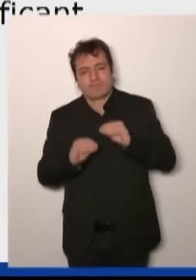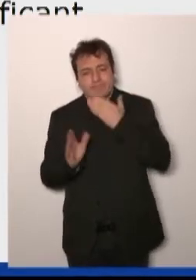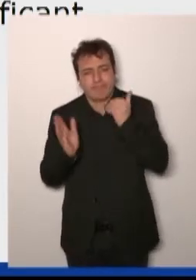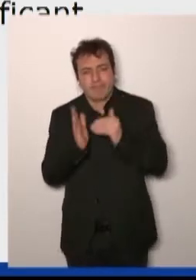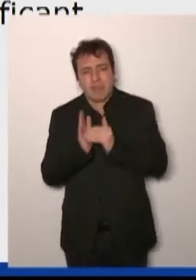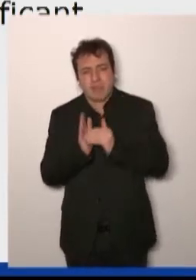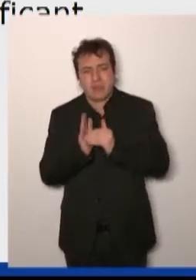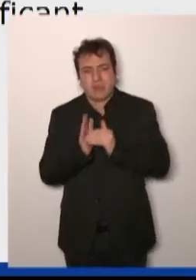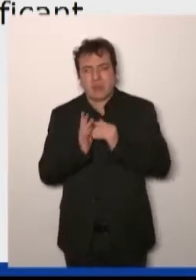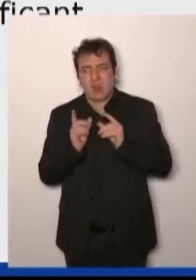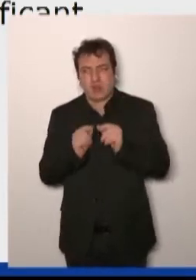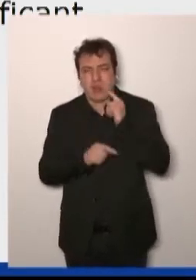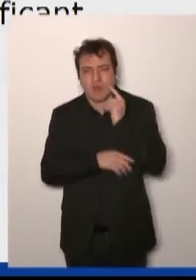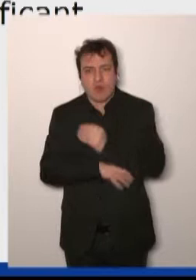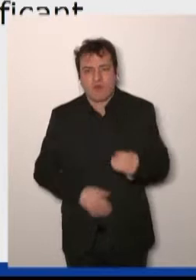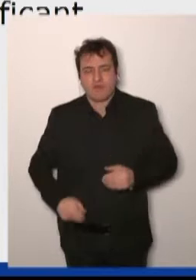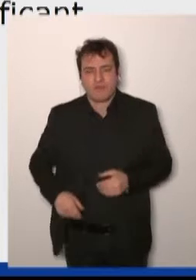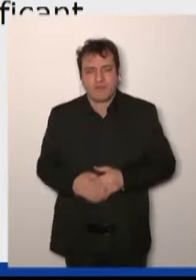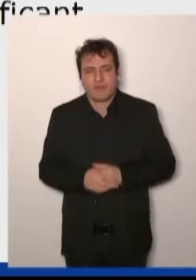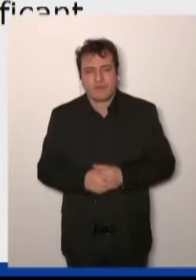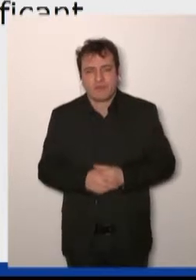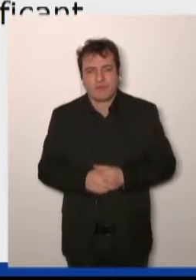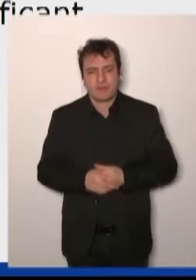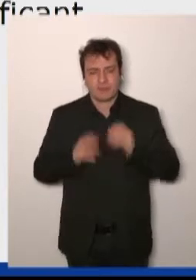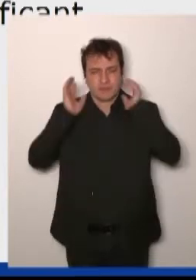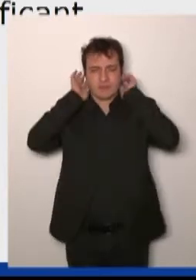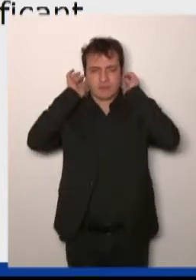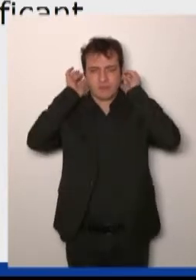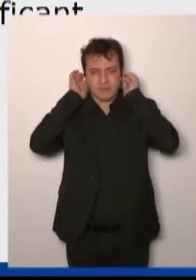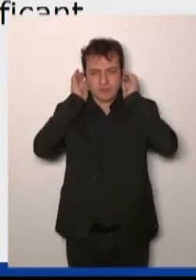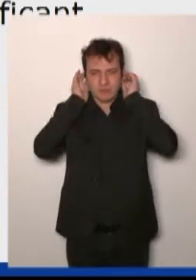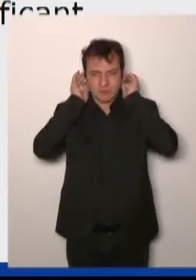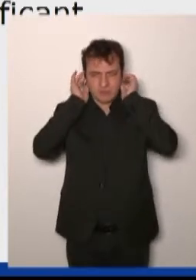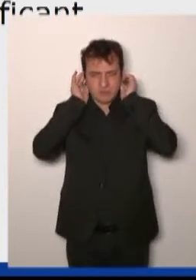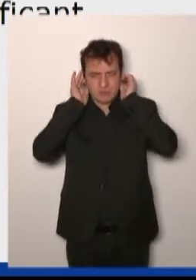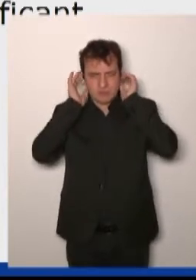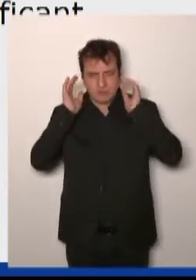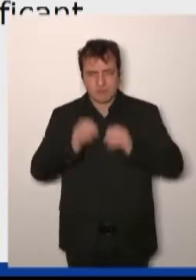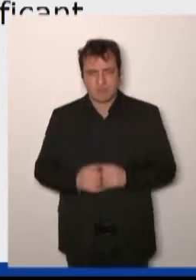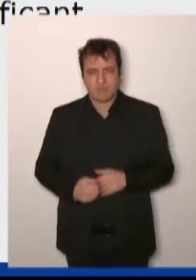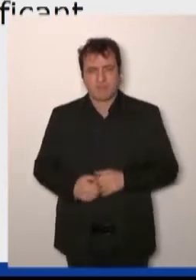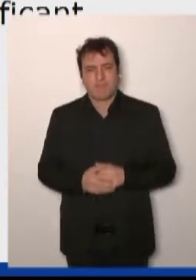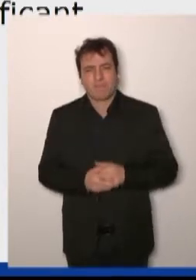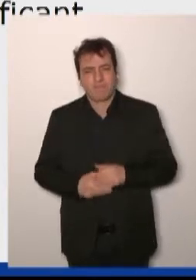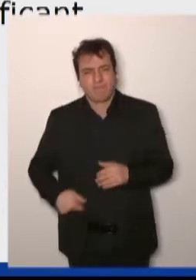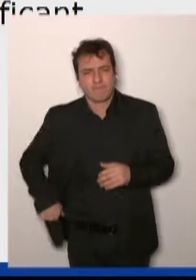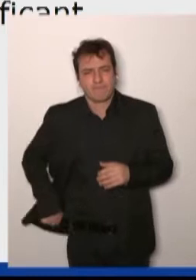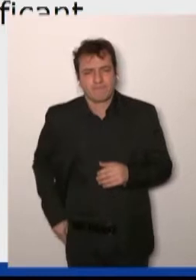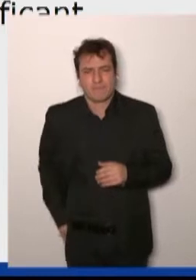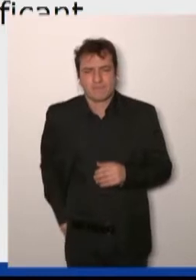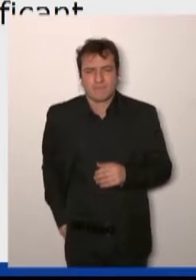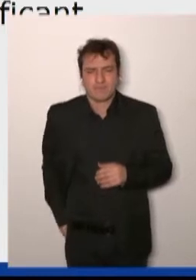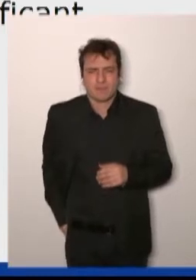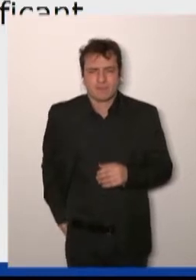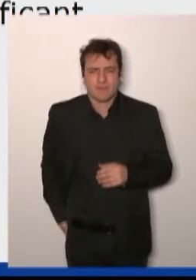childhood cancer really remains the #1 cause of childhood death by disease in children over the age of 1. And we haven't had much progress